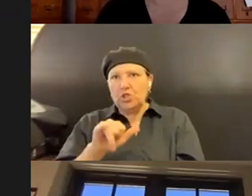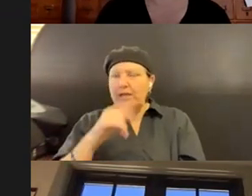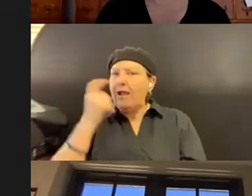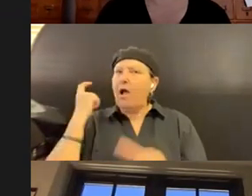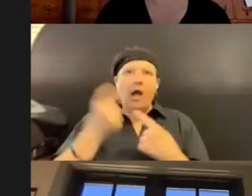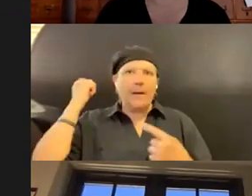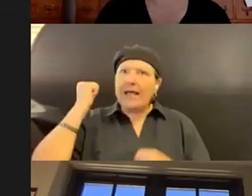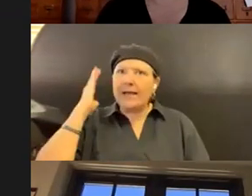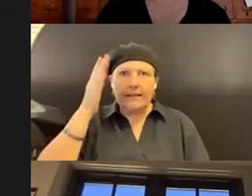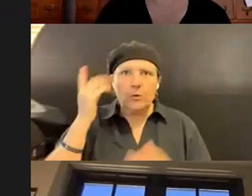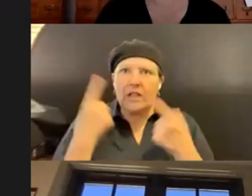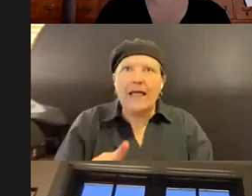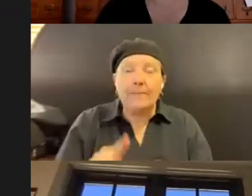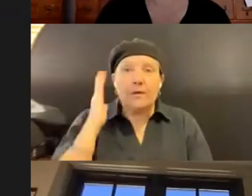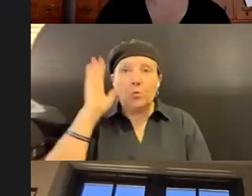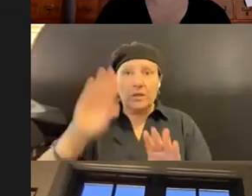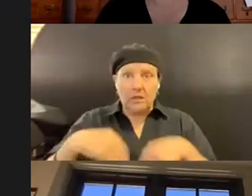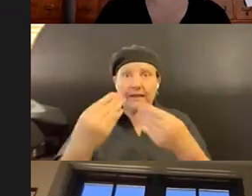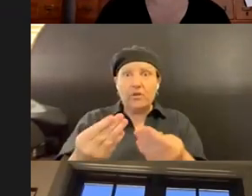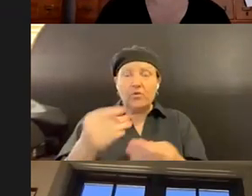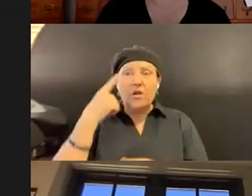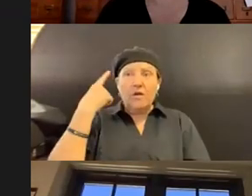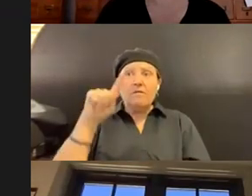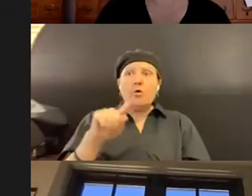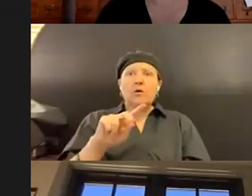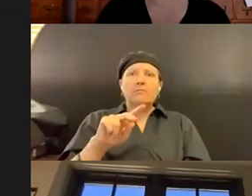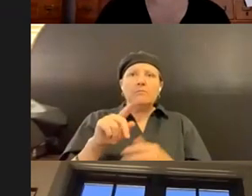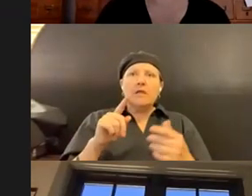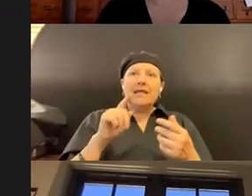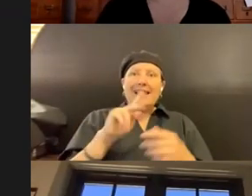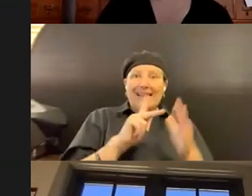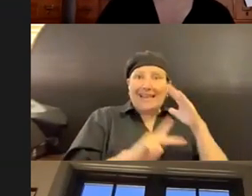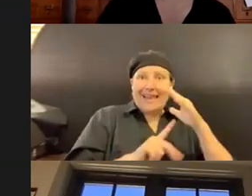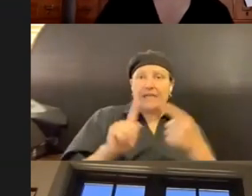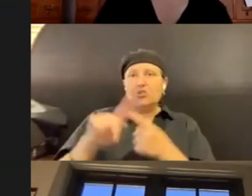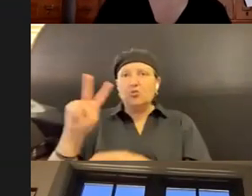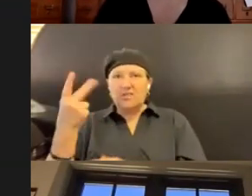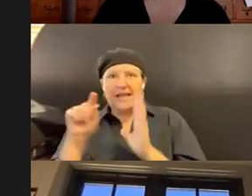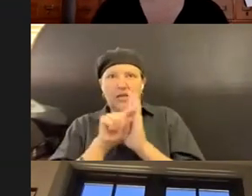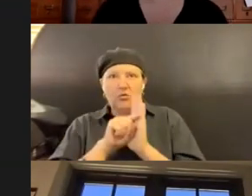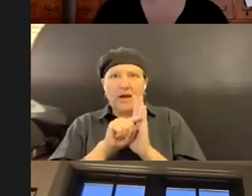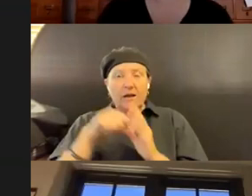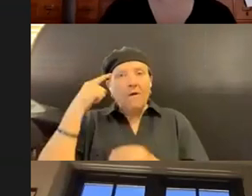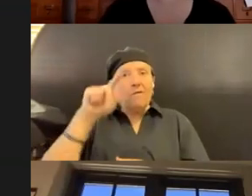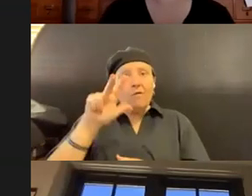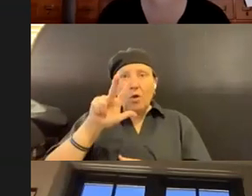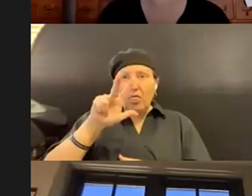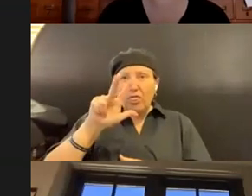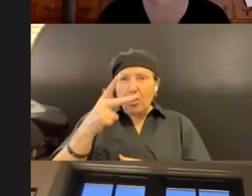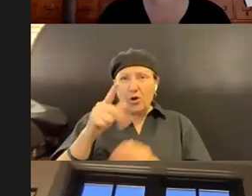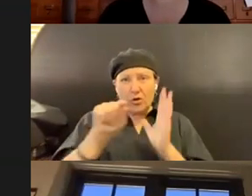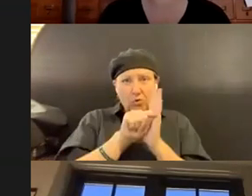through 2nd grade. For 3rd through 5th grade, they will be provided with their email addresses and passwords, all that stuff with their teacher.